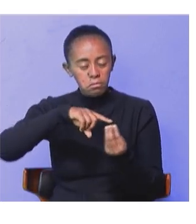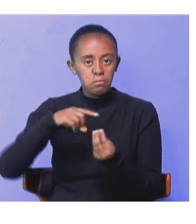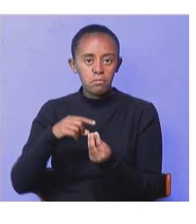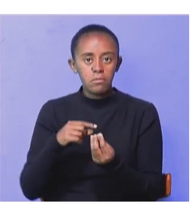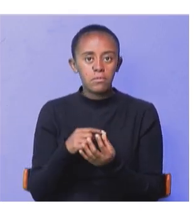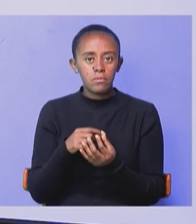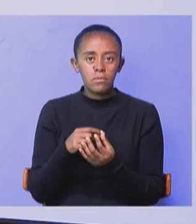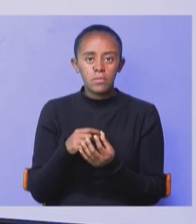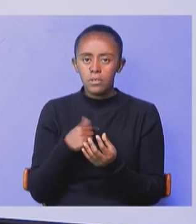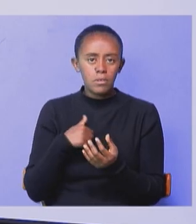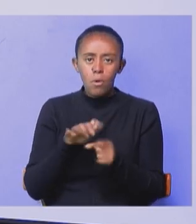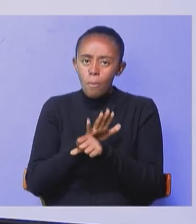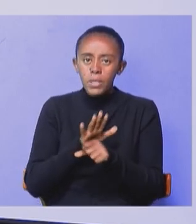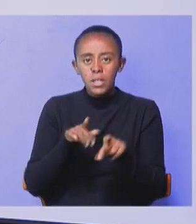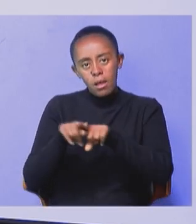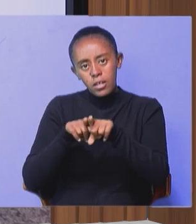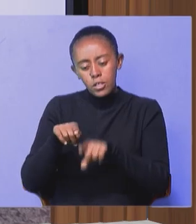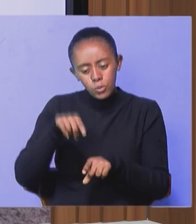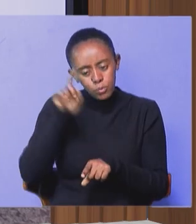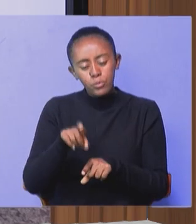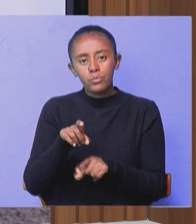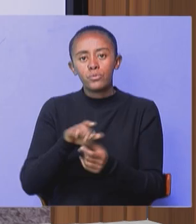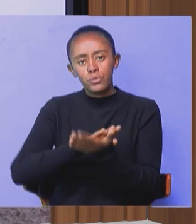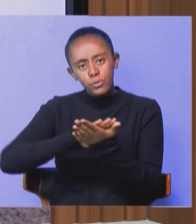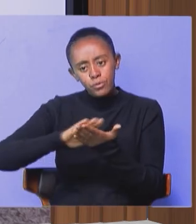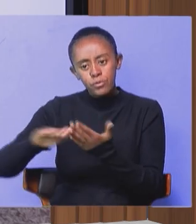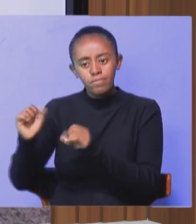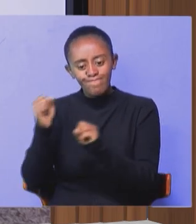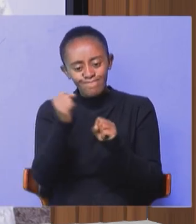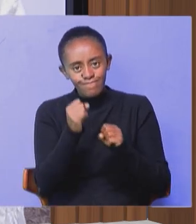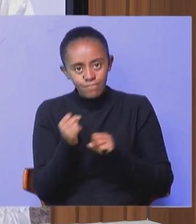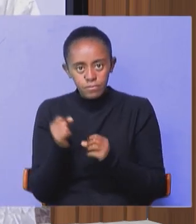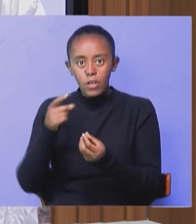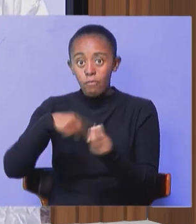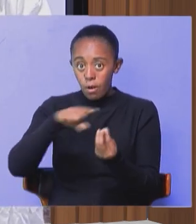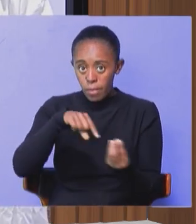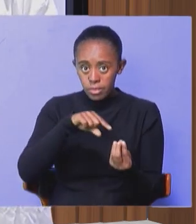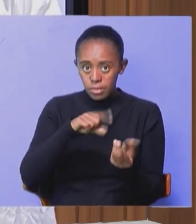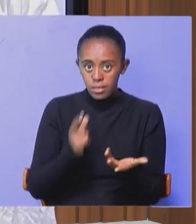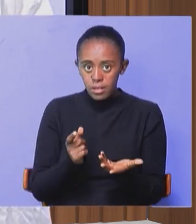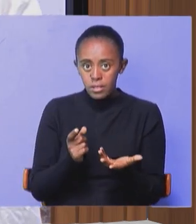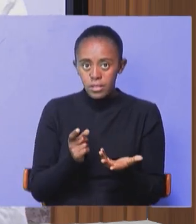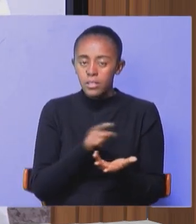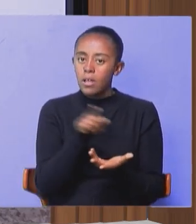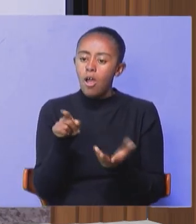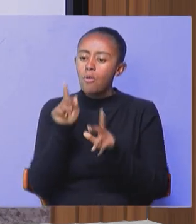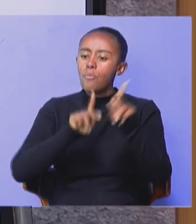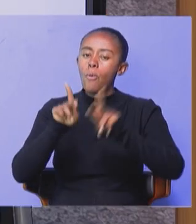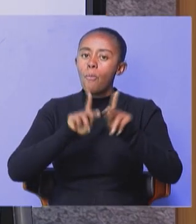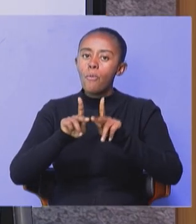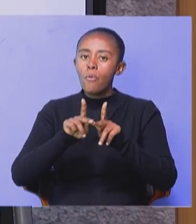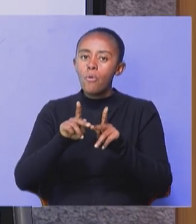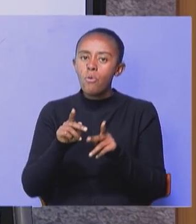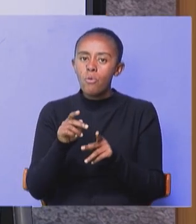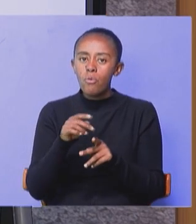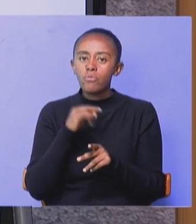I completely agree that we should all clean the environment, okay? So there are people who